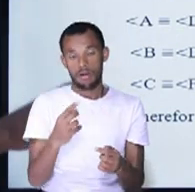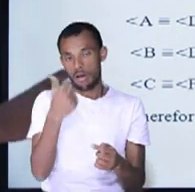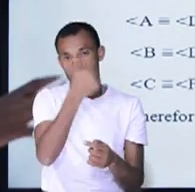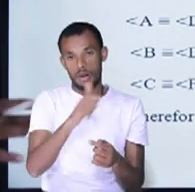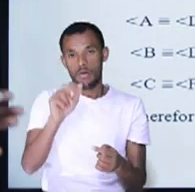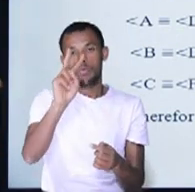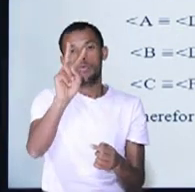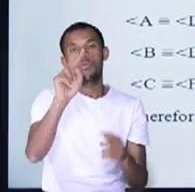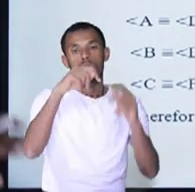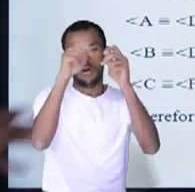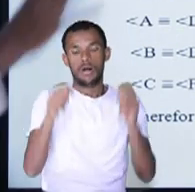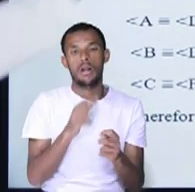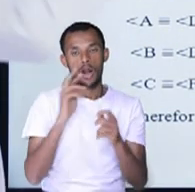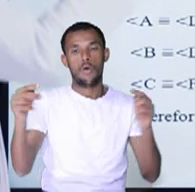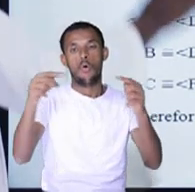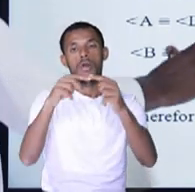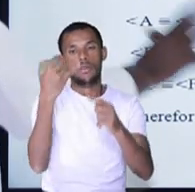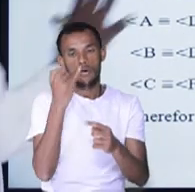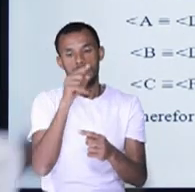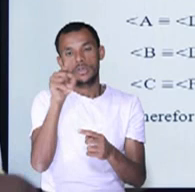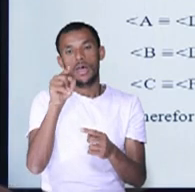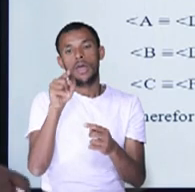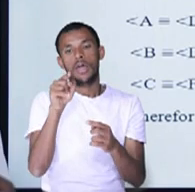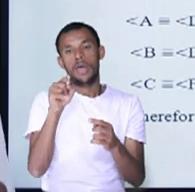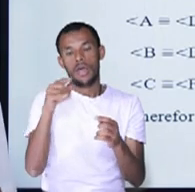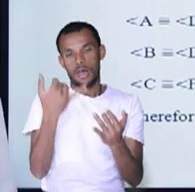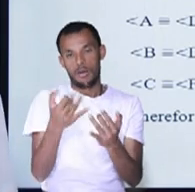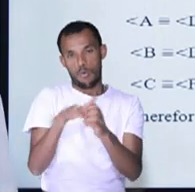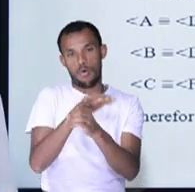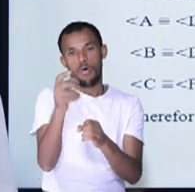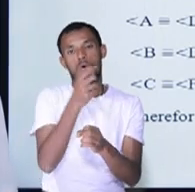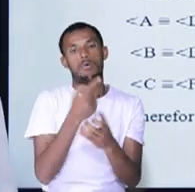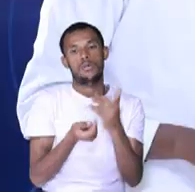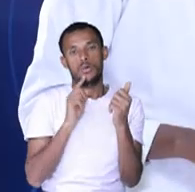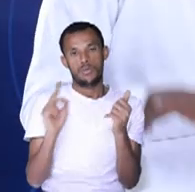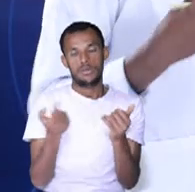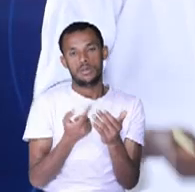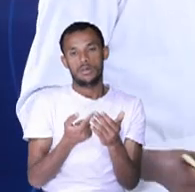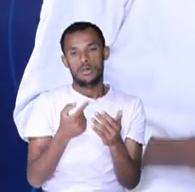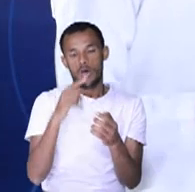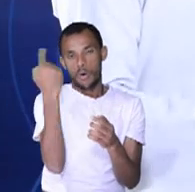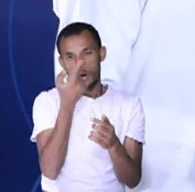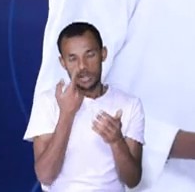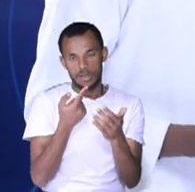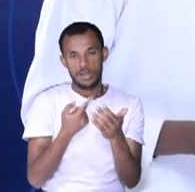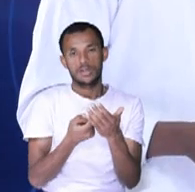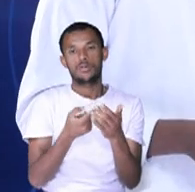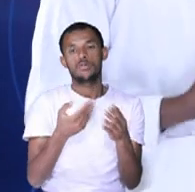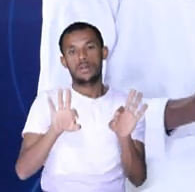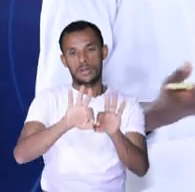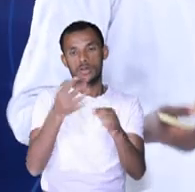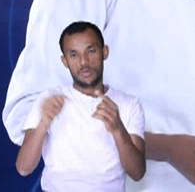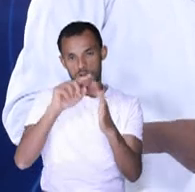Any two triangles are congruent if they satisfy these conditions. But always it's not necessary